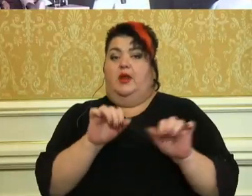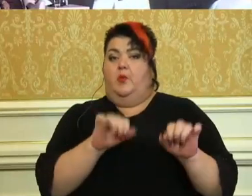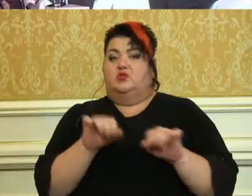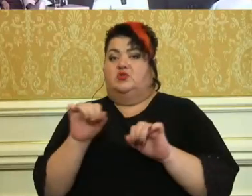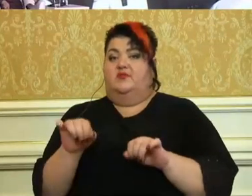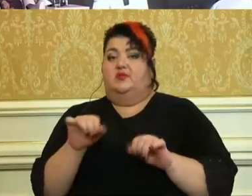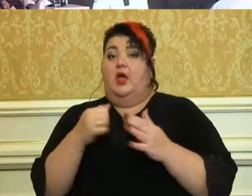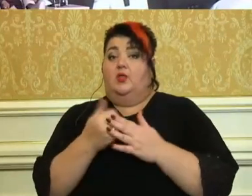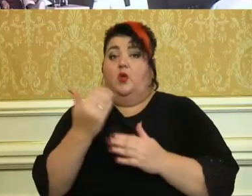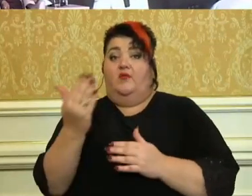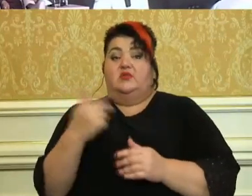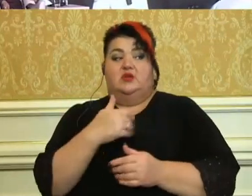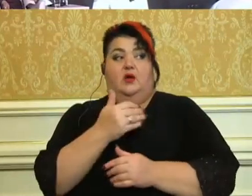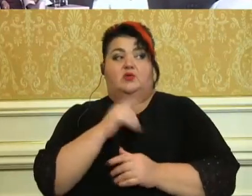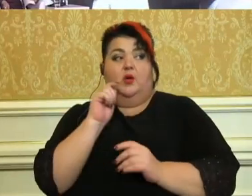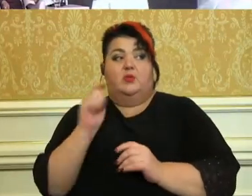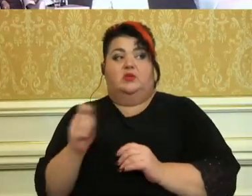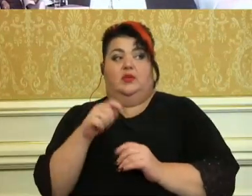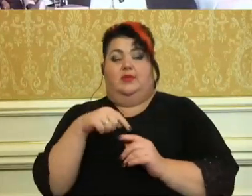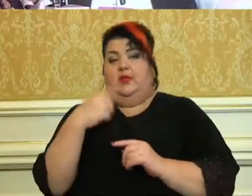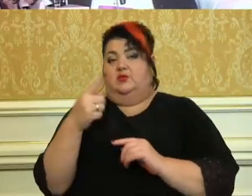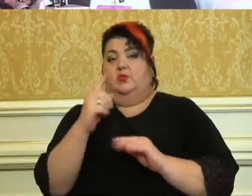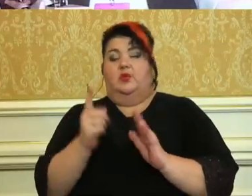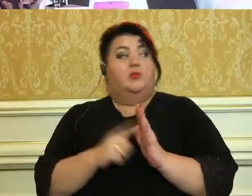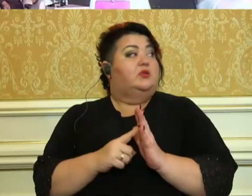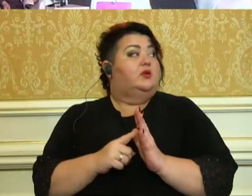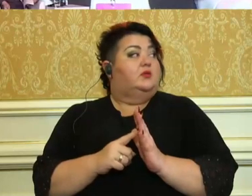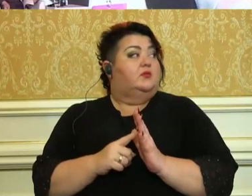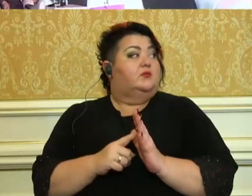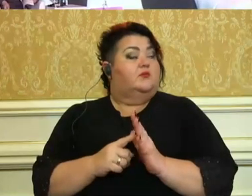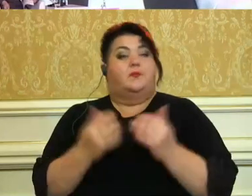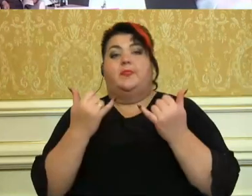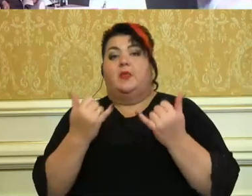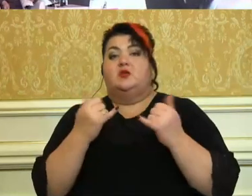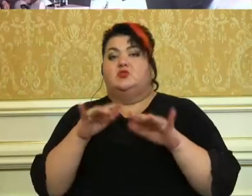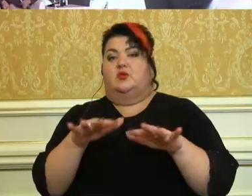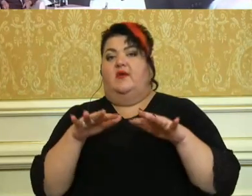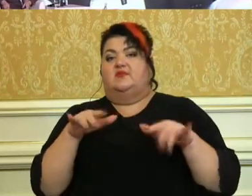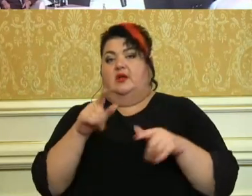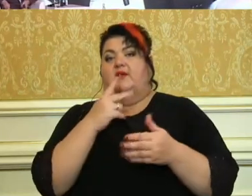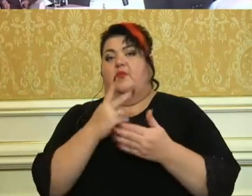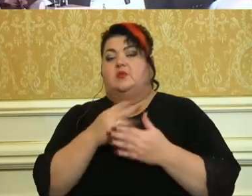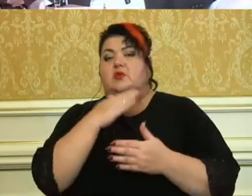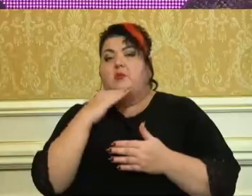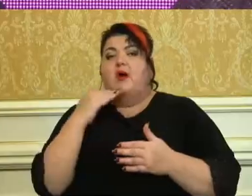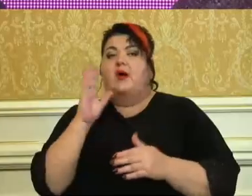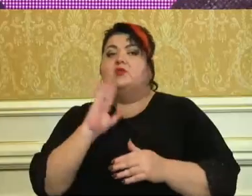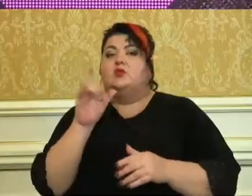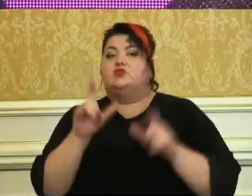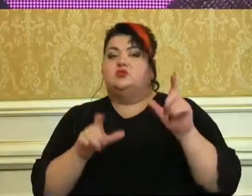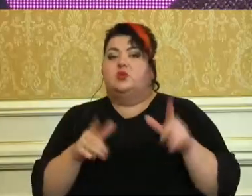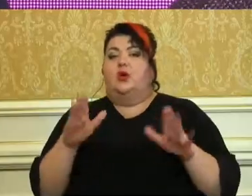of women to realize the abilities. So I would like to ask you, today you've seen a lot of women